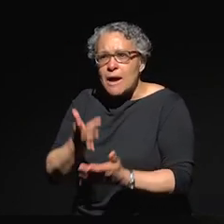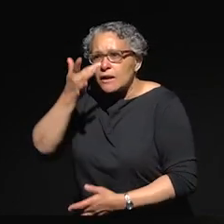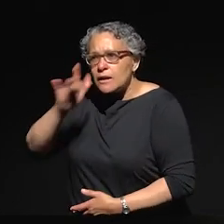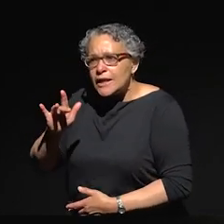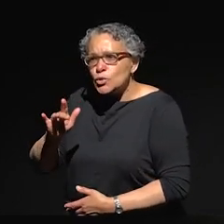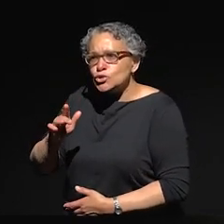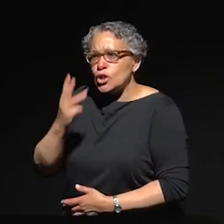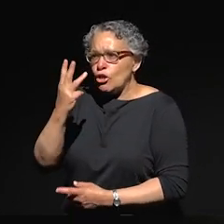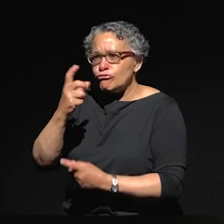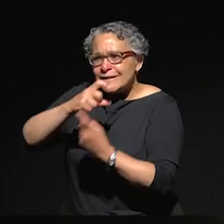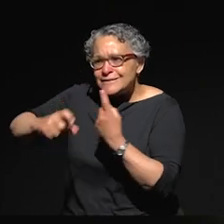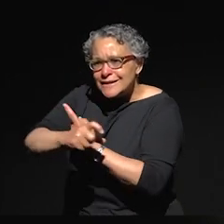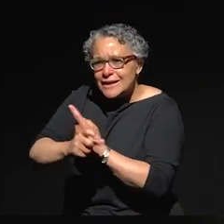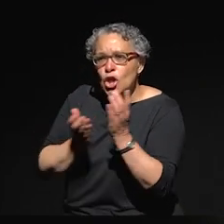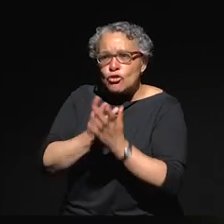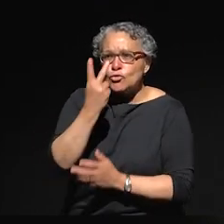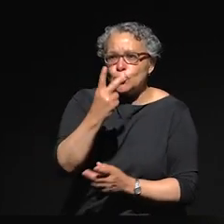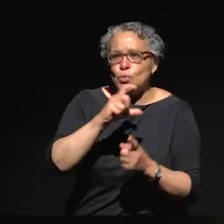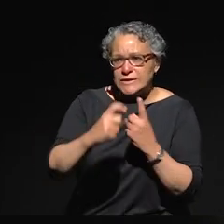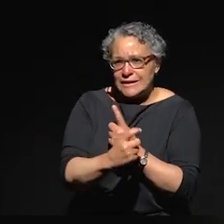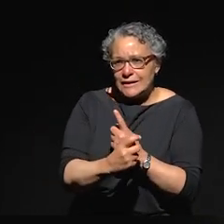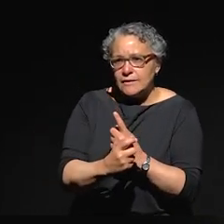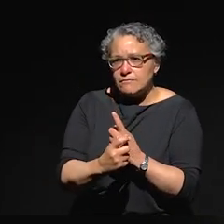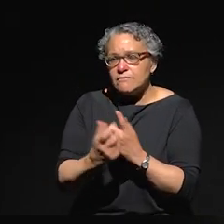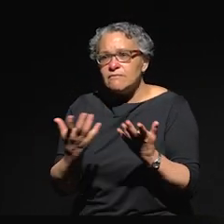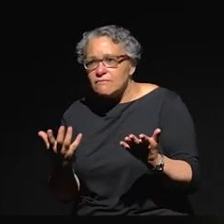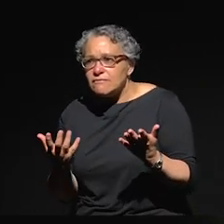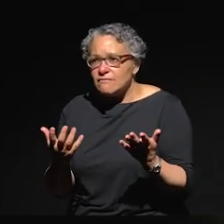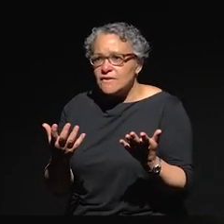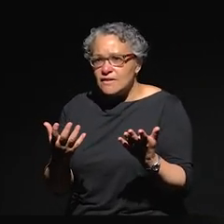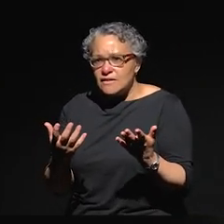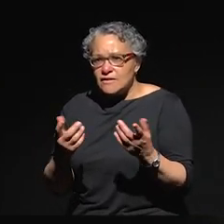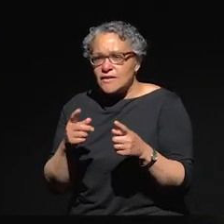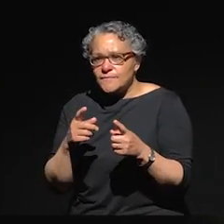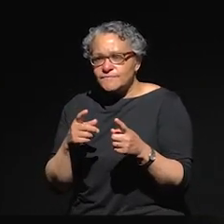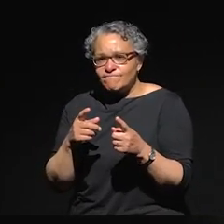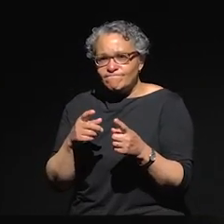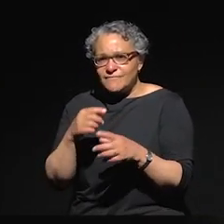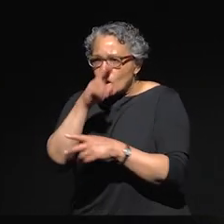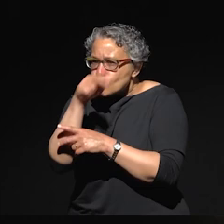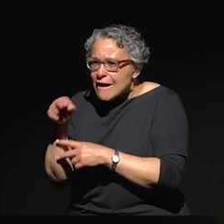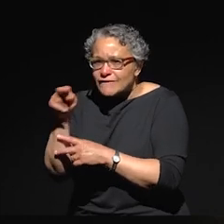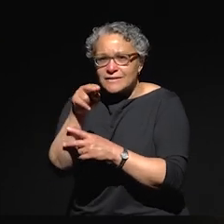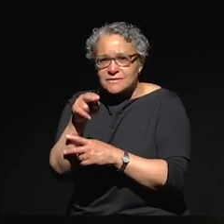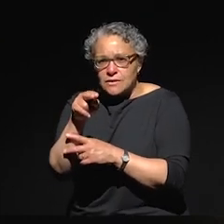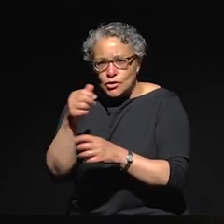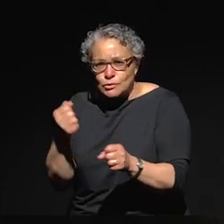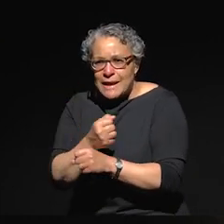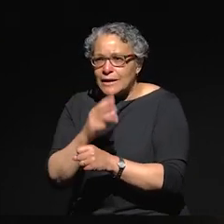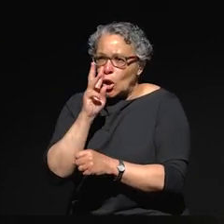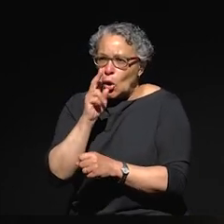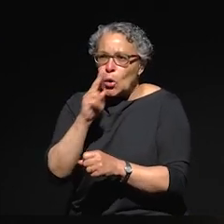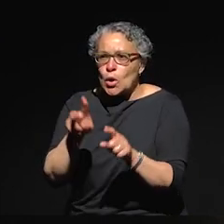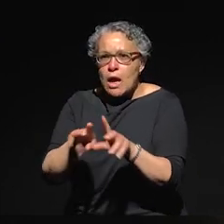two dimensions that you're in a painting, like the graphic element of them. And this is to make the point that